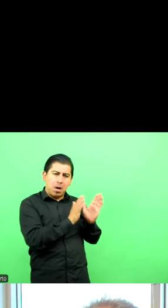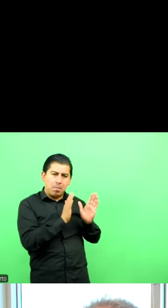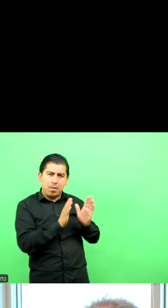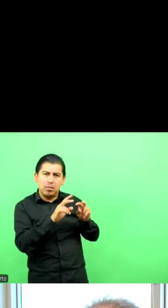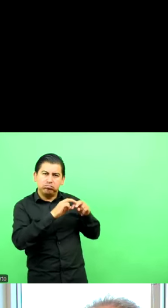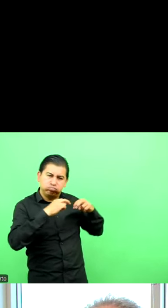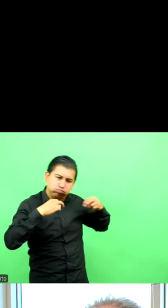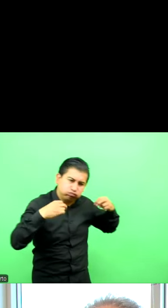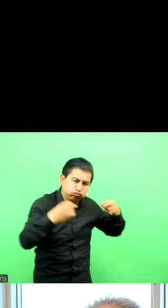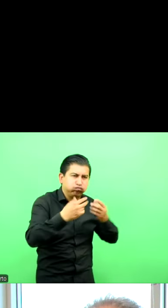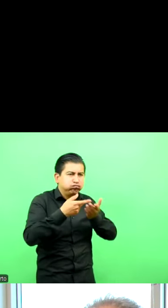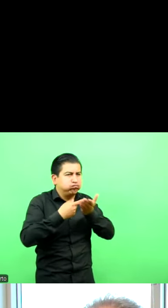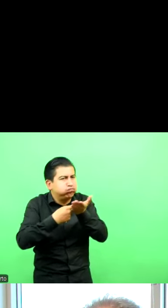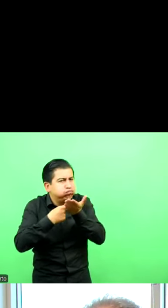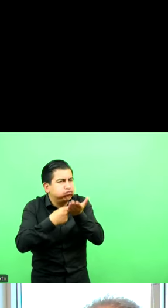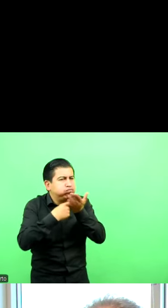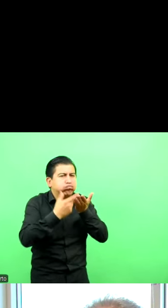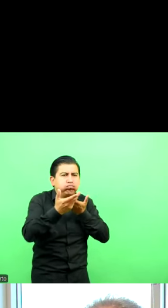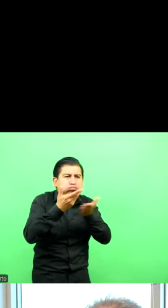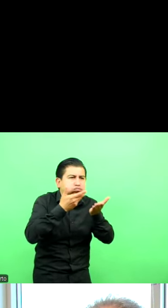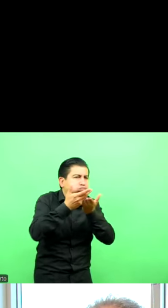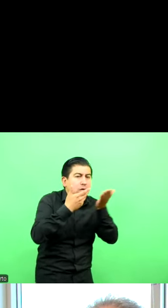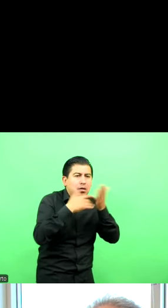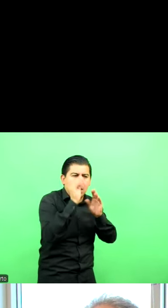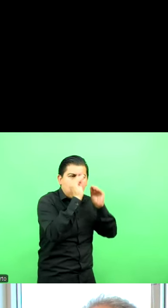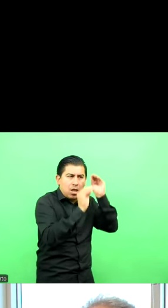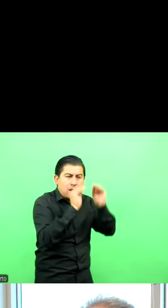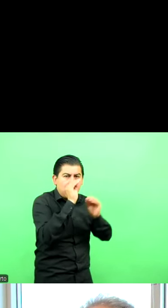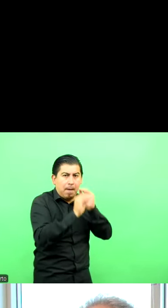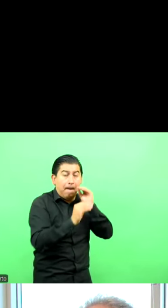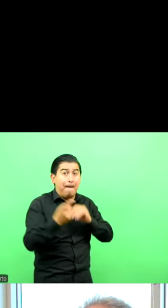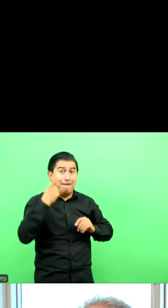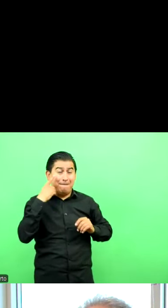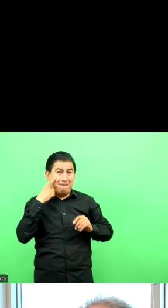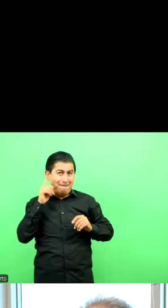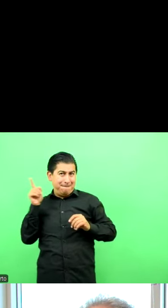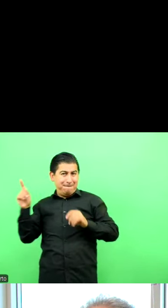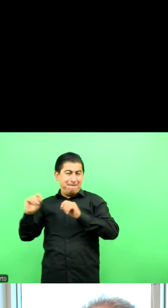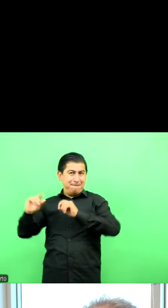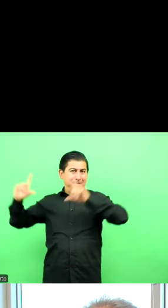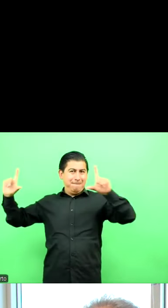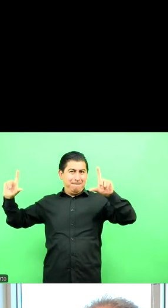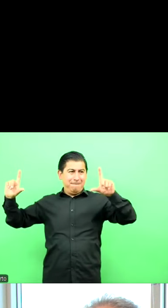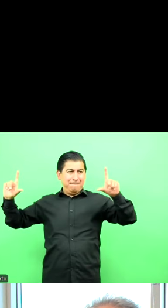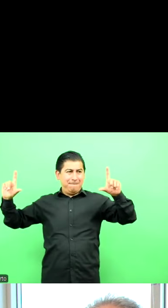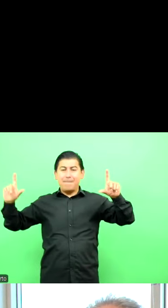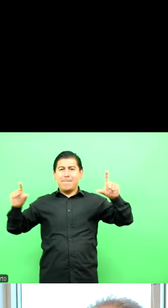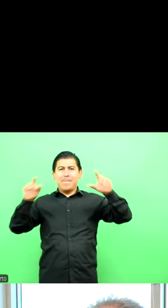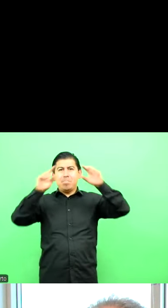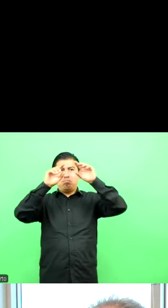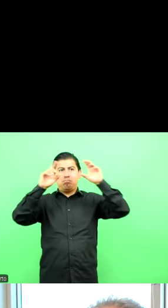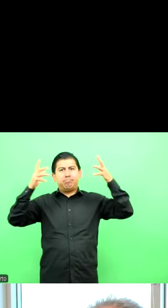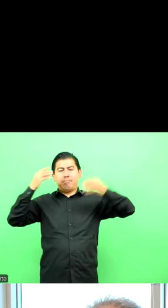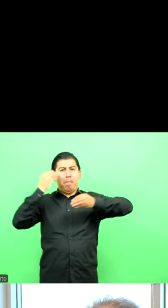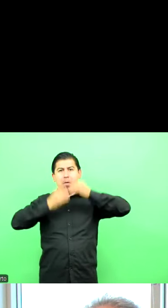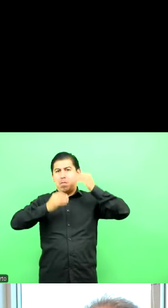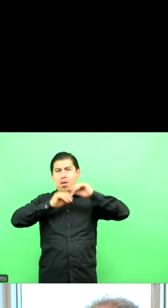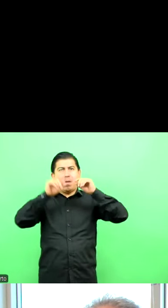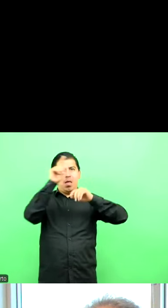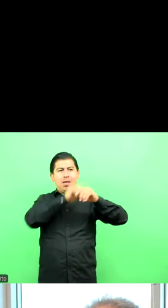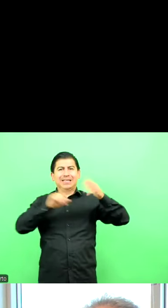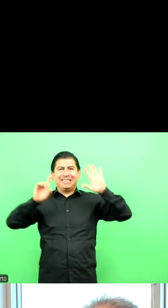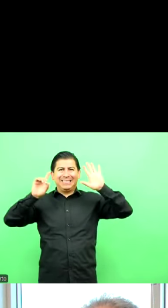heart of this framework is 6S. We need to improve and strengthen